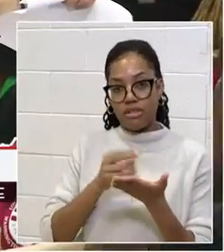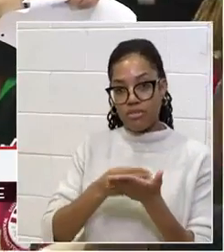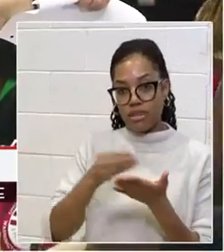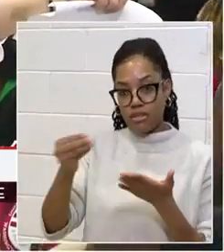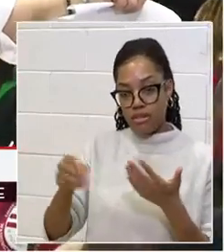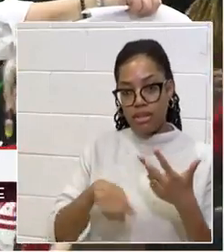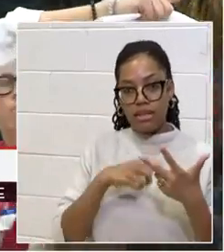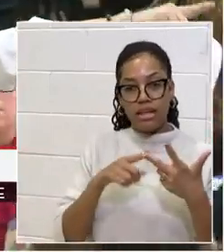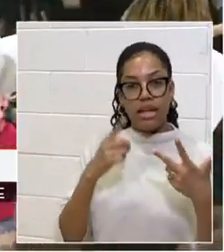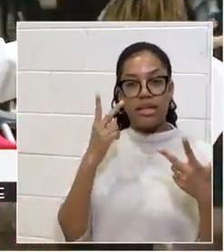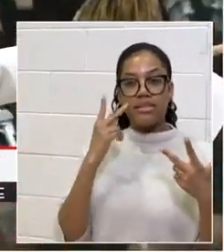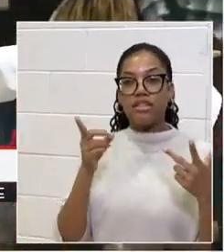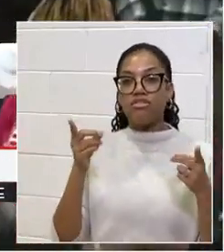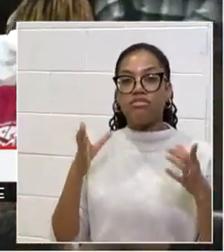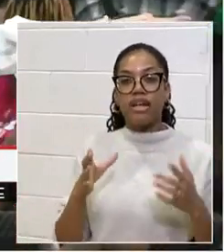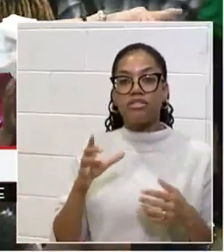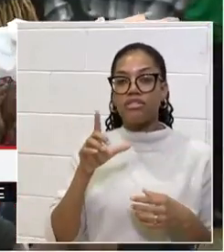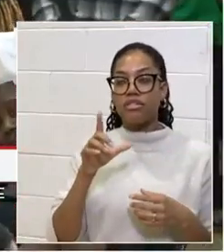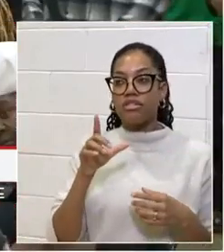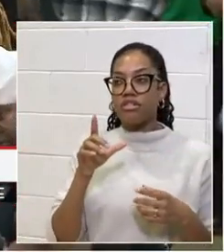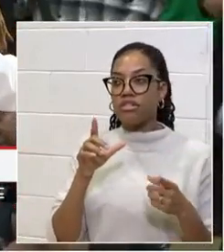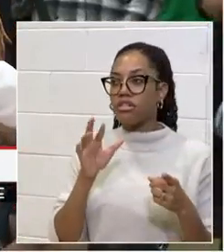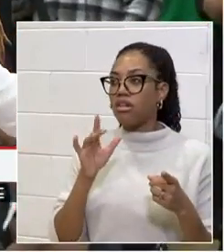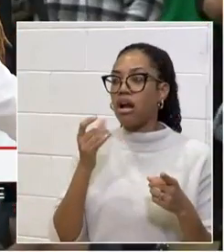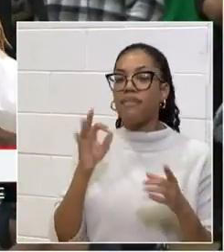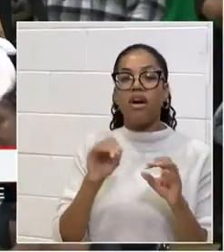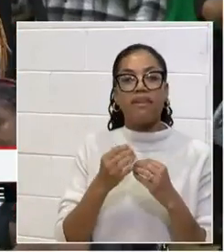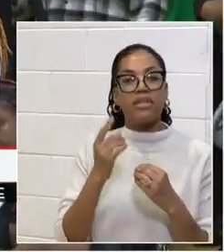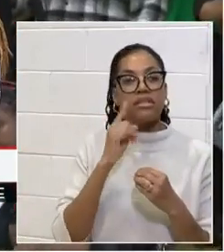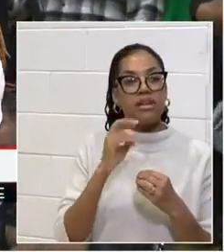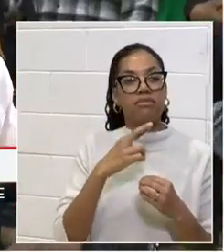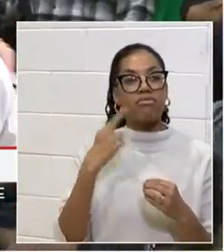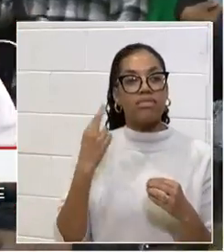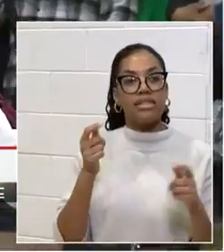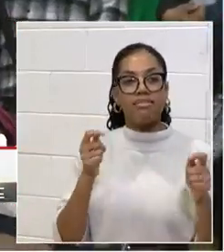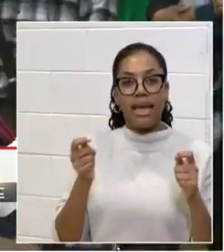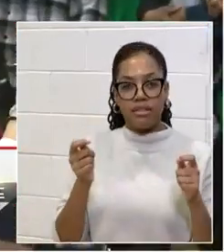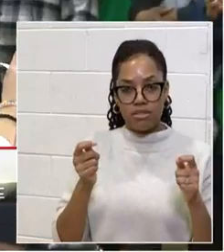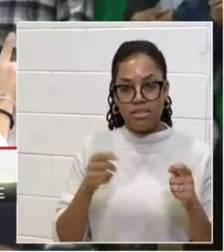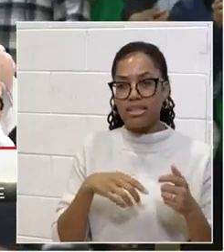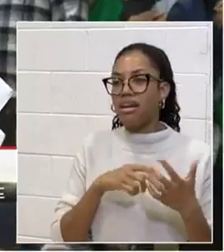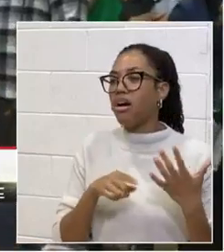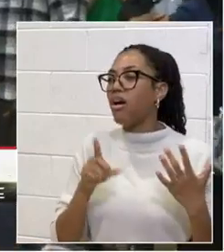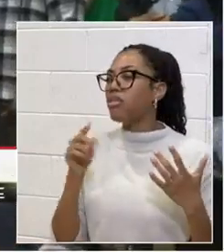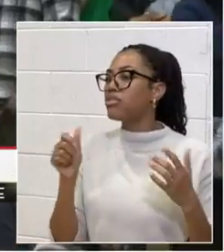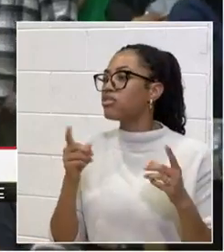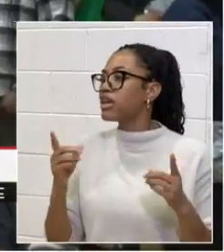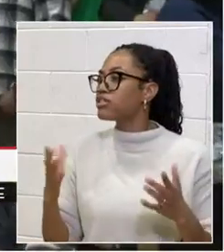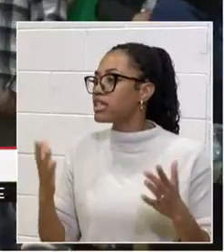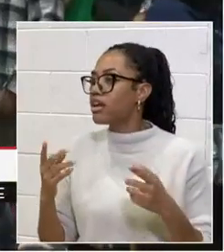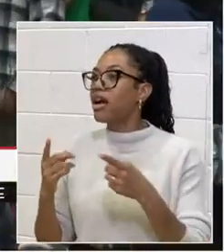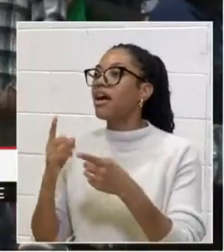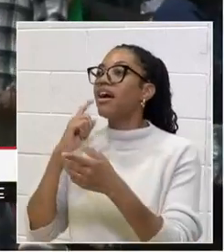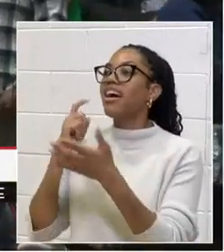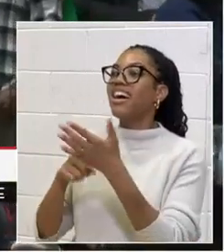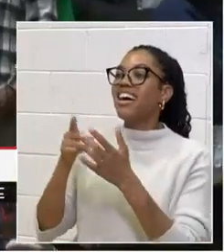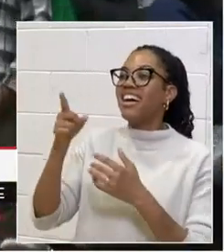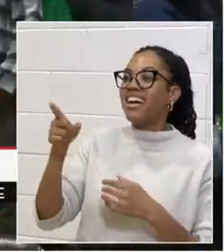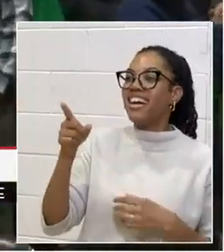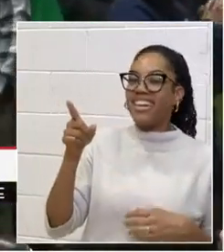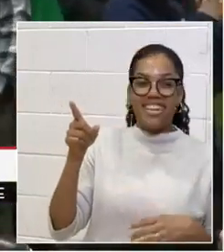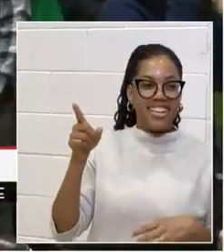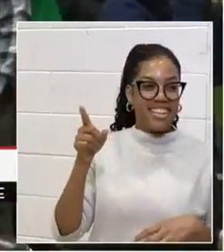Office of Risk Management, the director there. Are there any other directors I didn't catch? There he is,